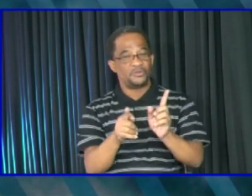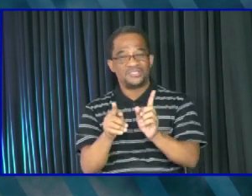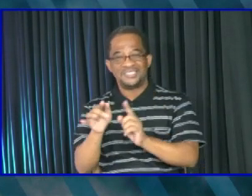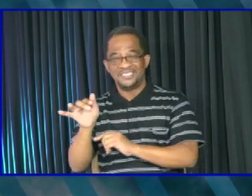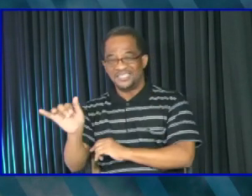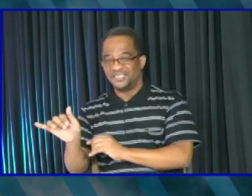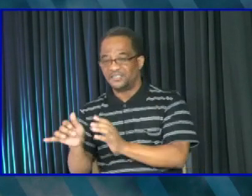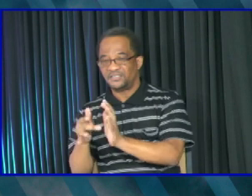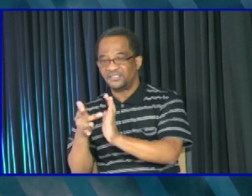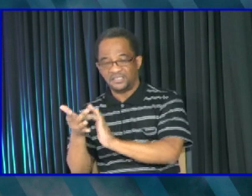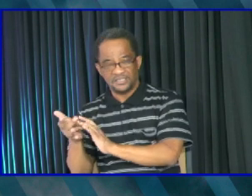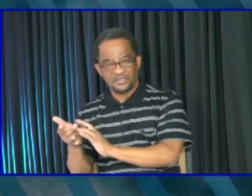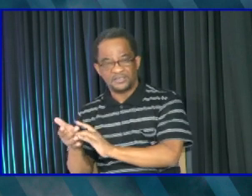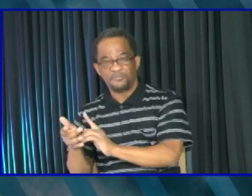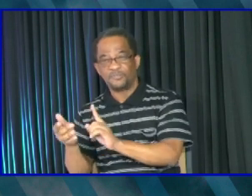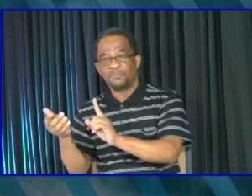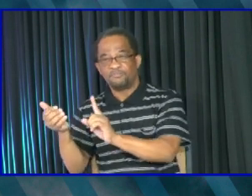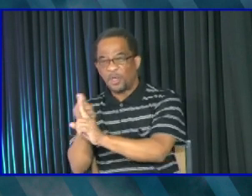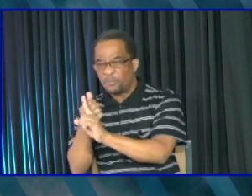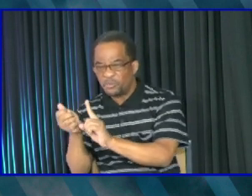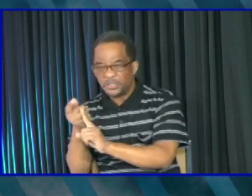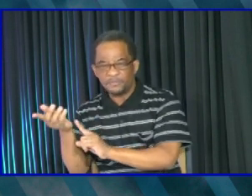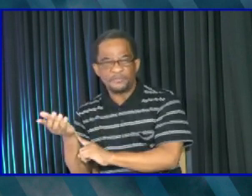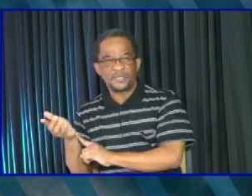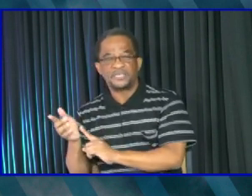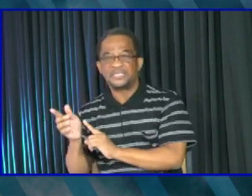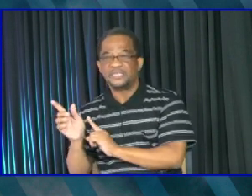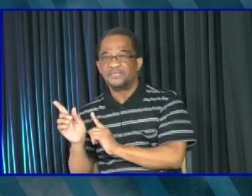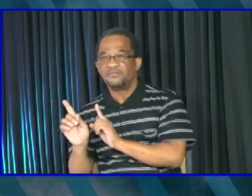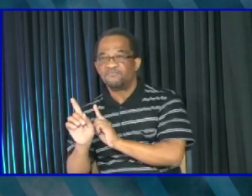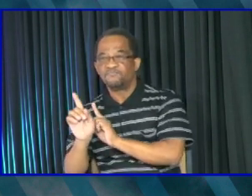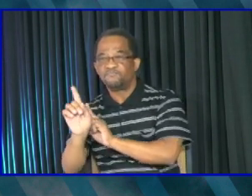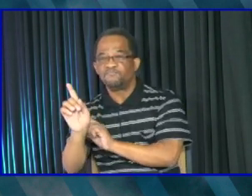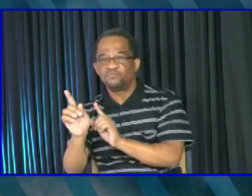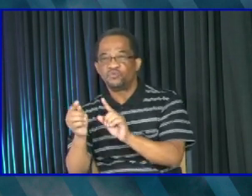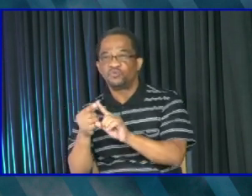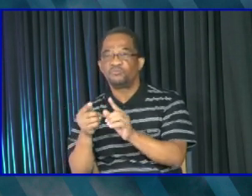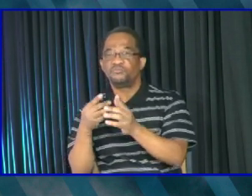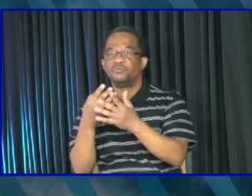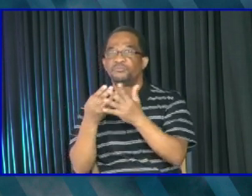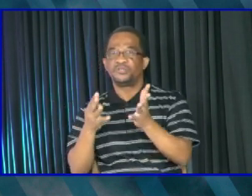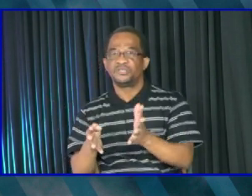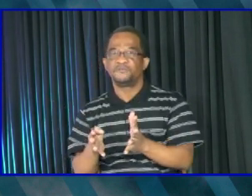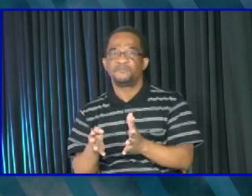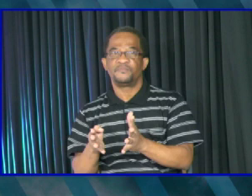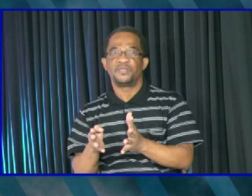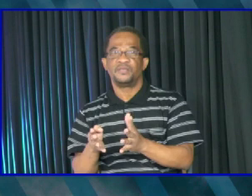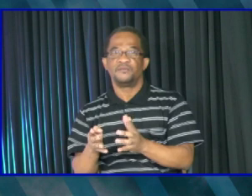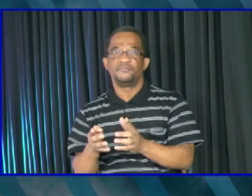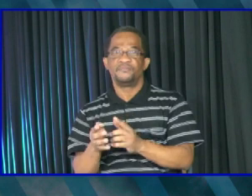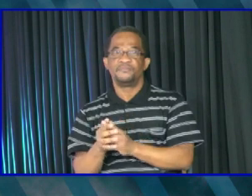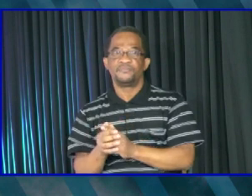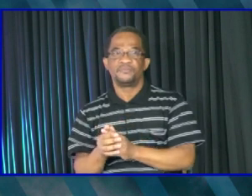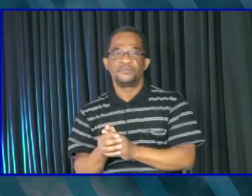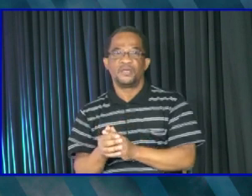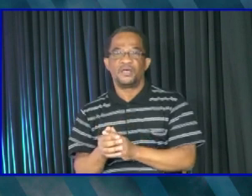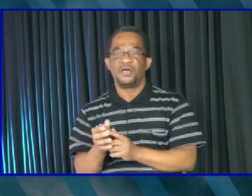soldiers of the governor took Jesus into the common hall and gathered unto him the whole band of